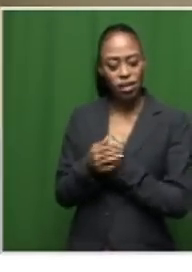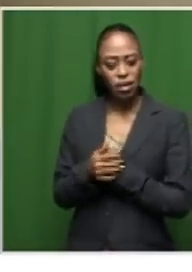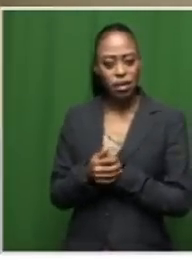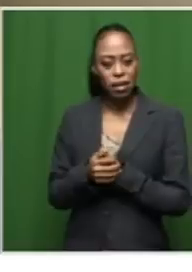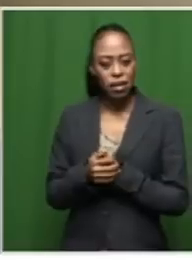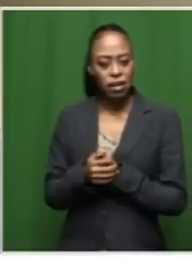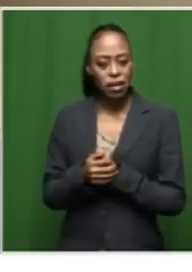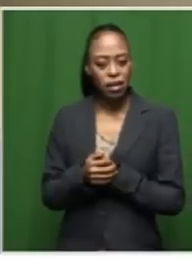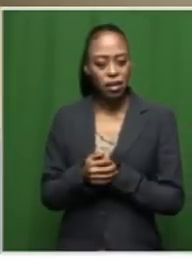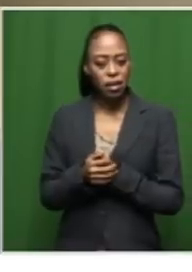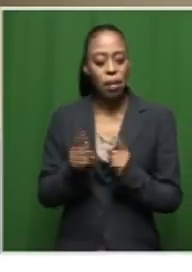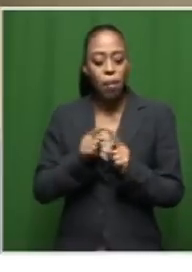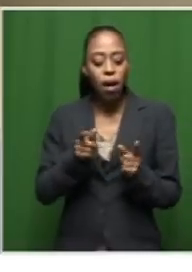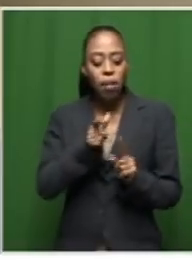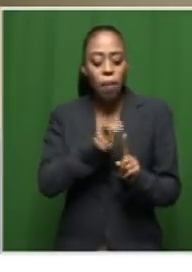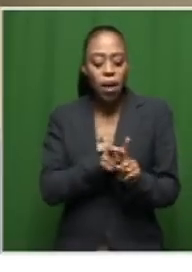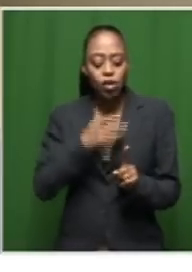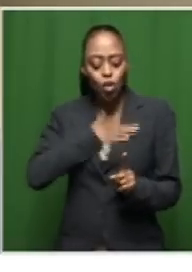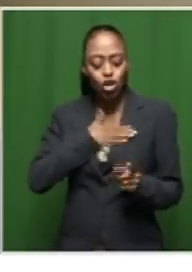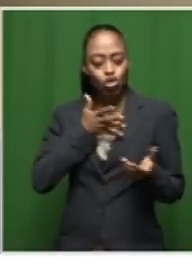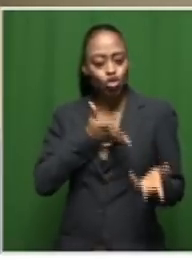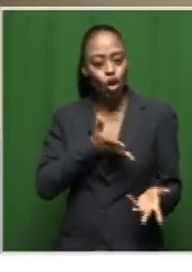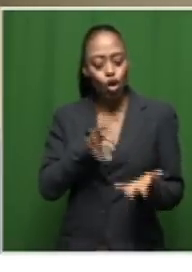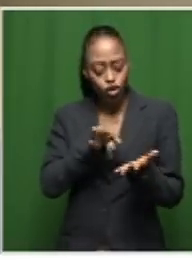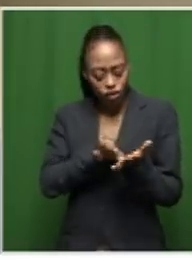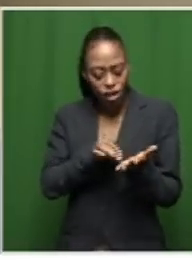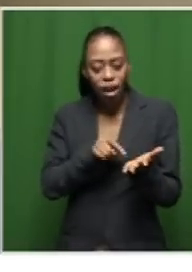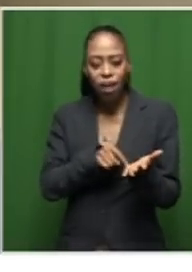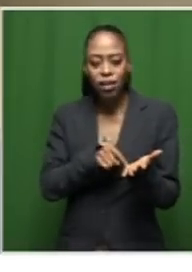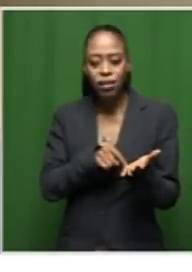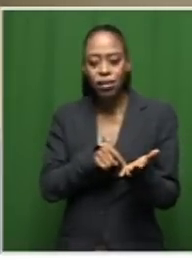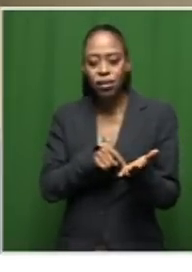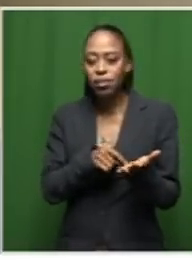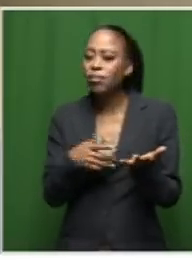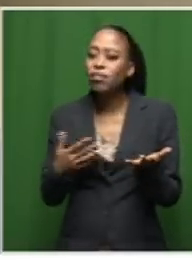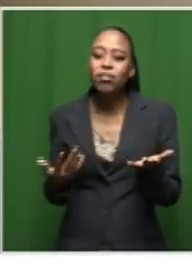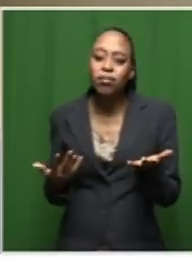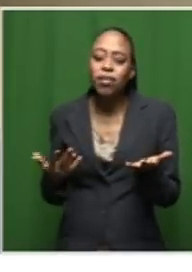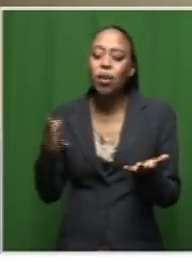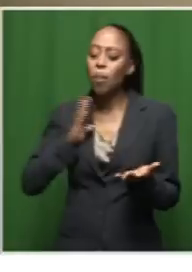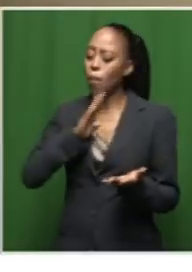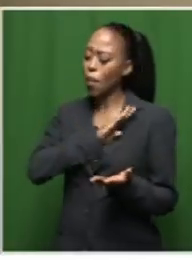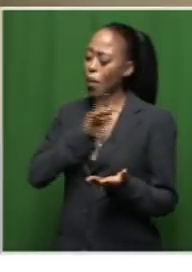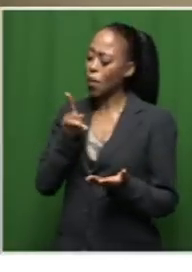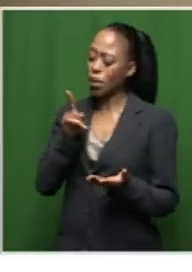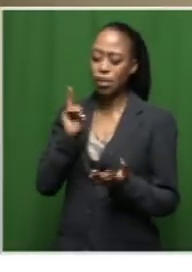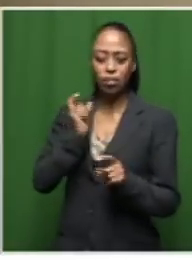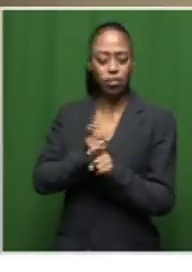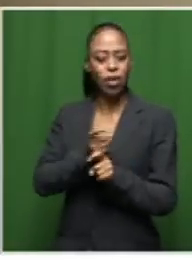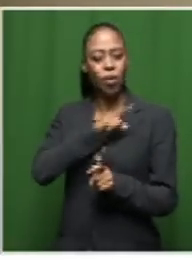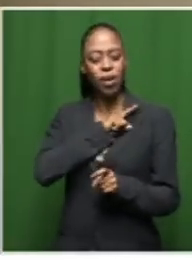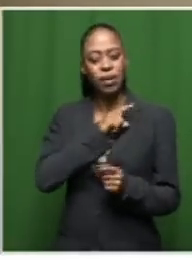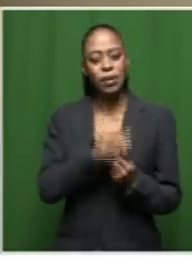if this is the wishes of the trustee, it's there, it's signed on paper, why would there be discrepancies? I mean,